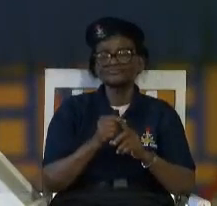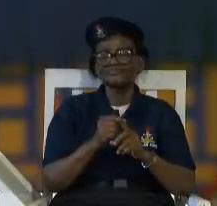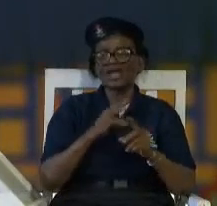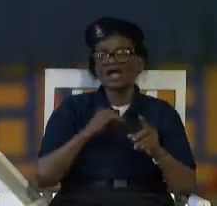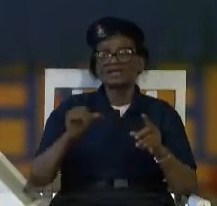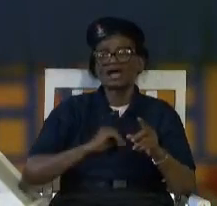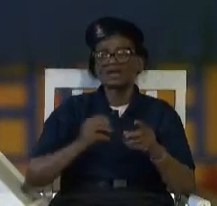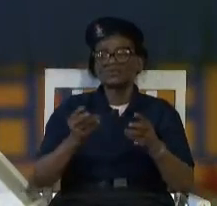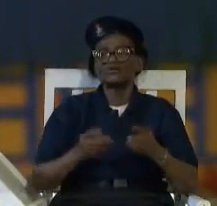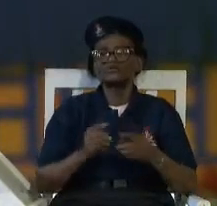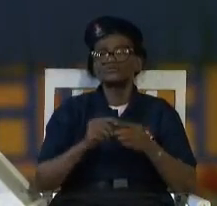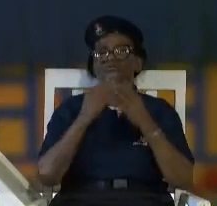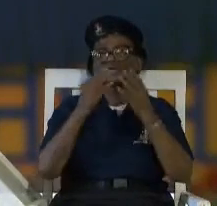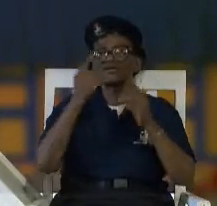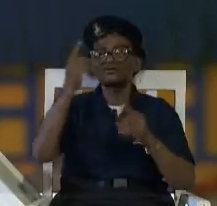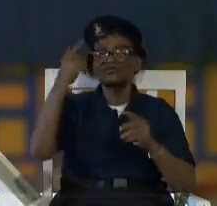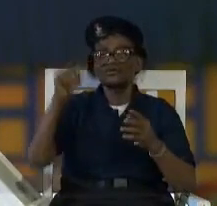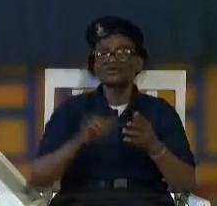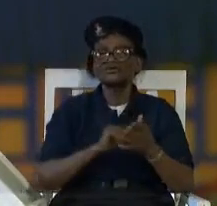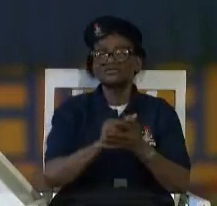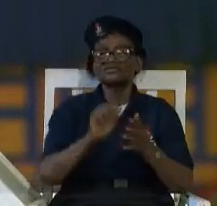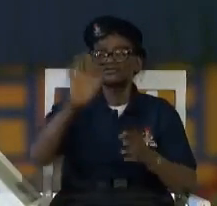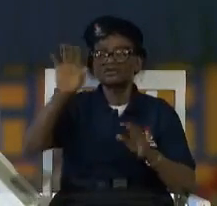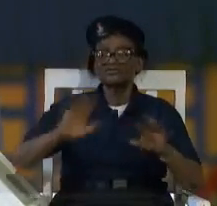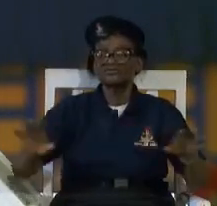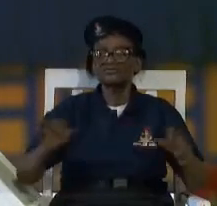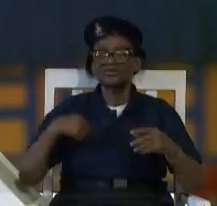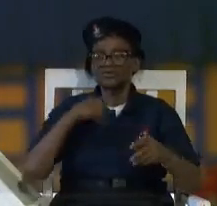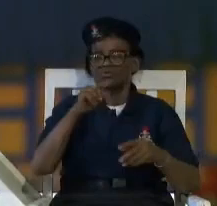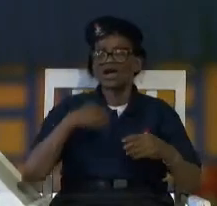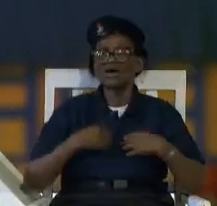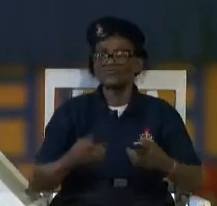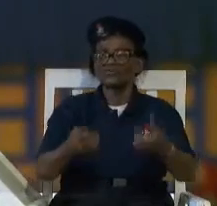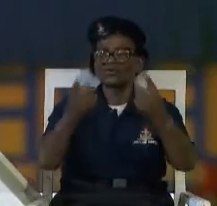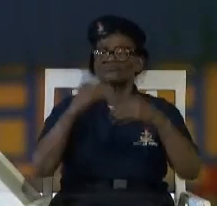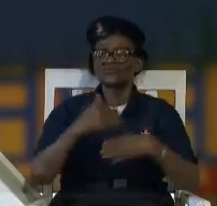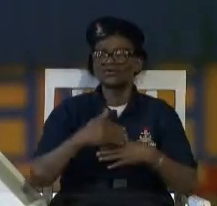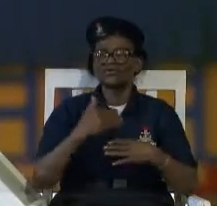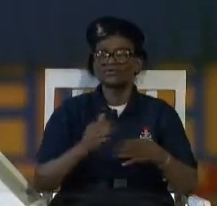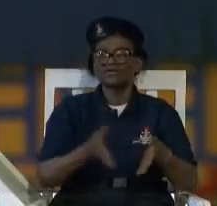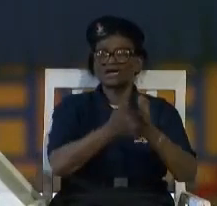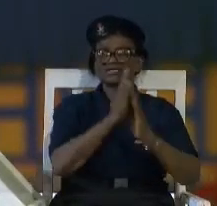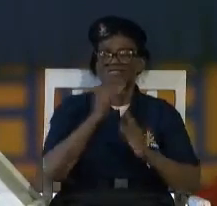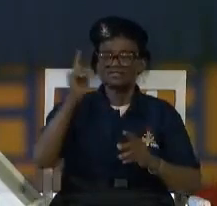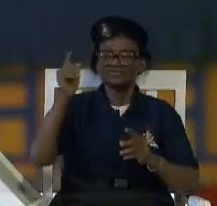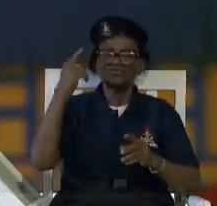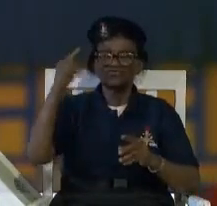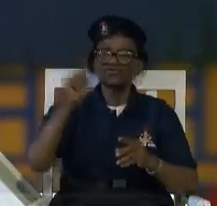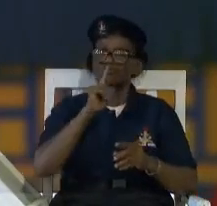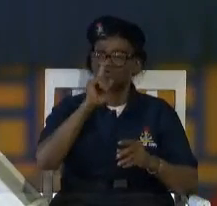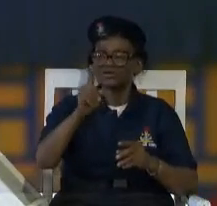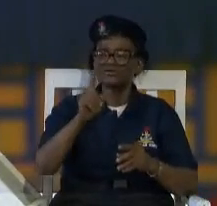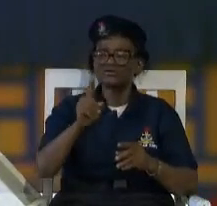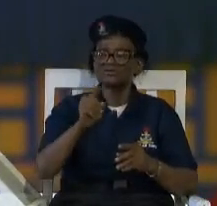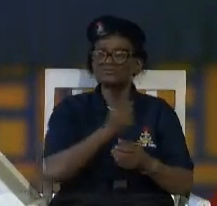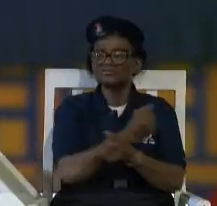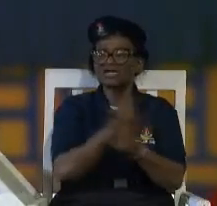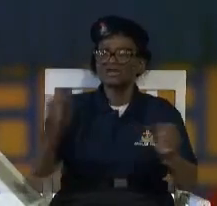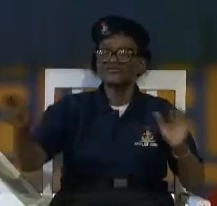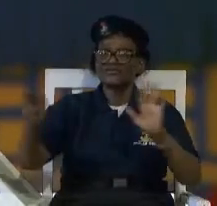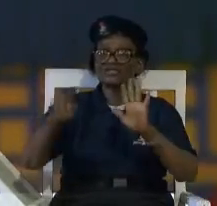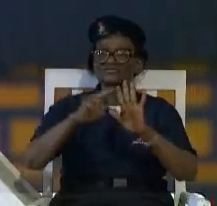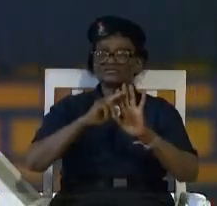And I want to thank you for this, your children who have come forward asking you for genuine